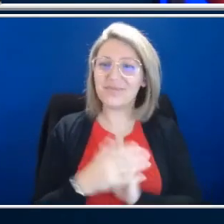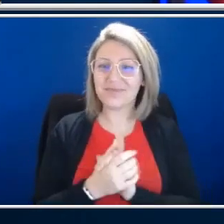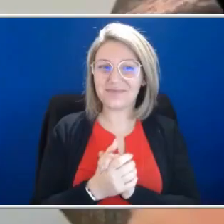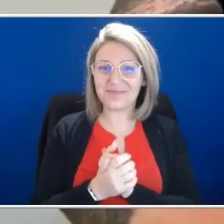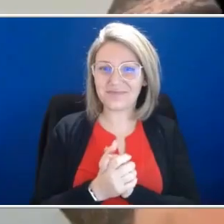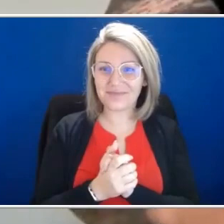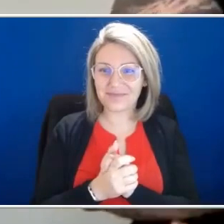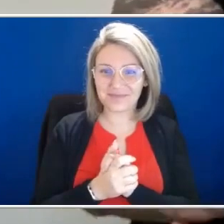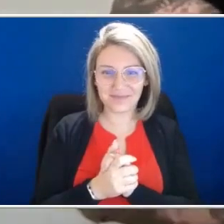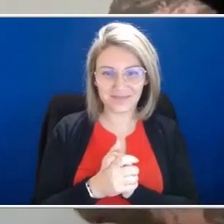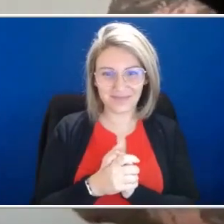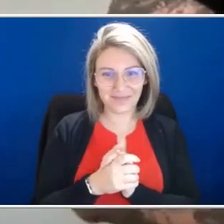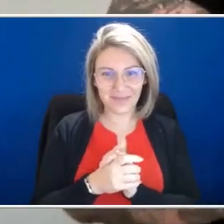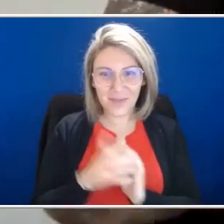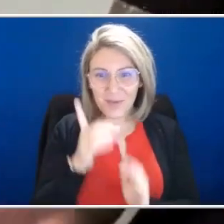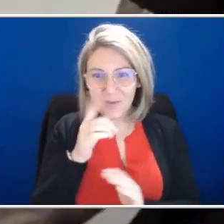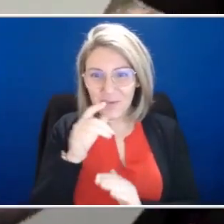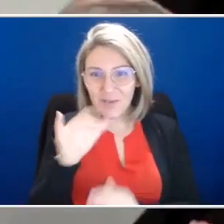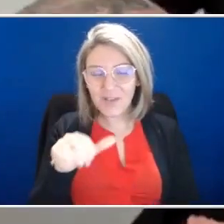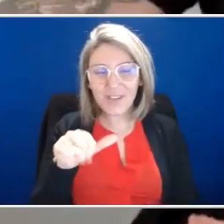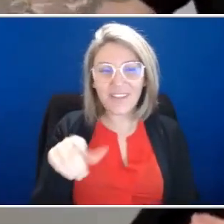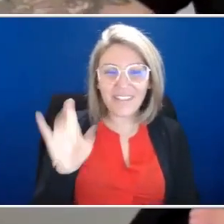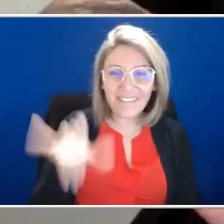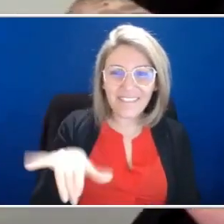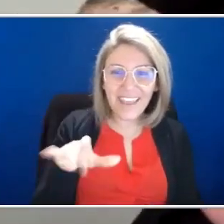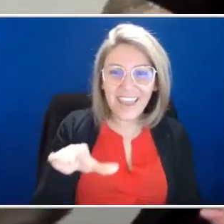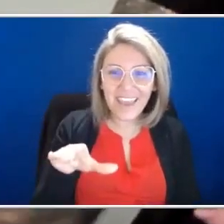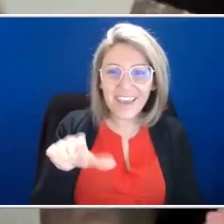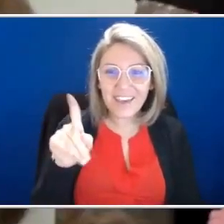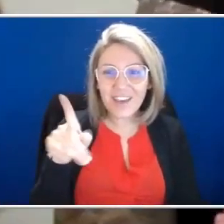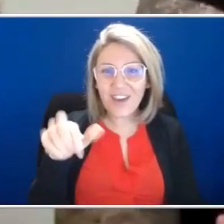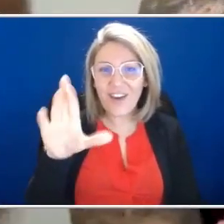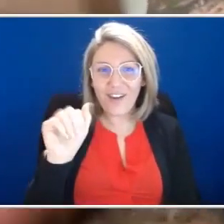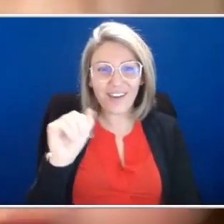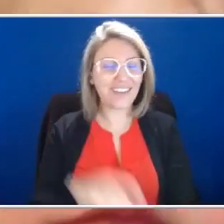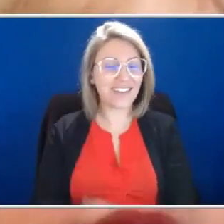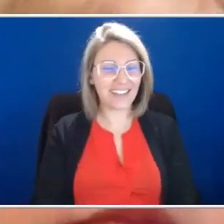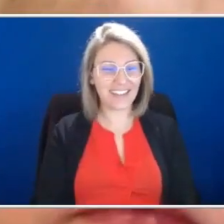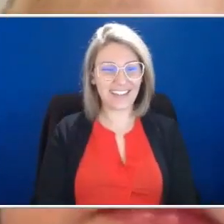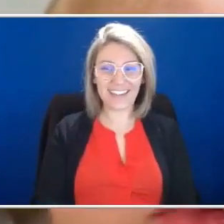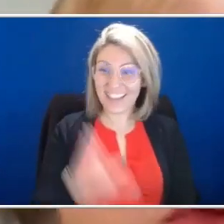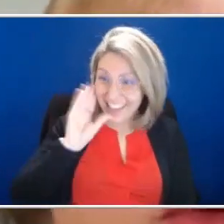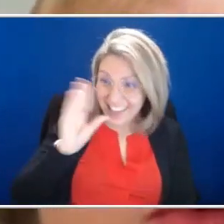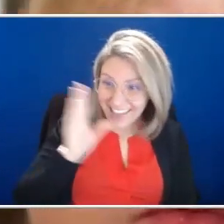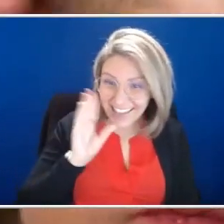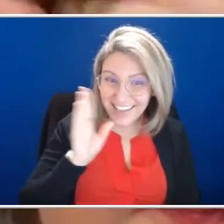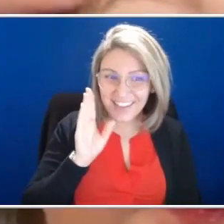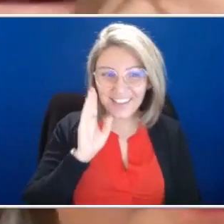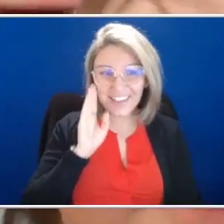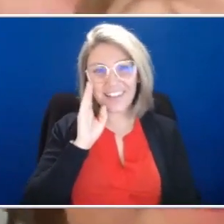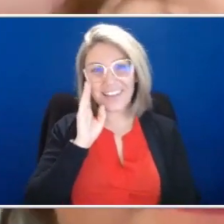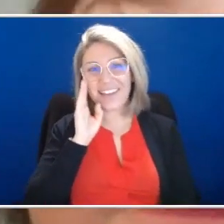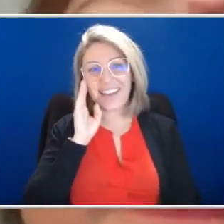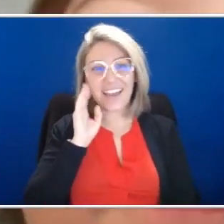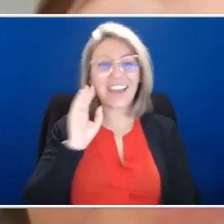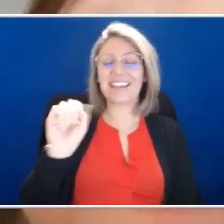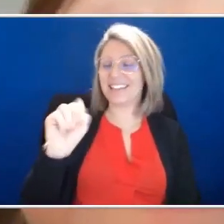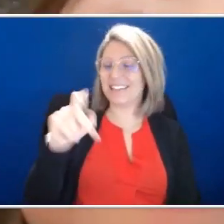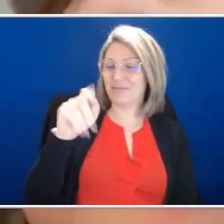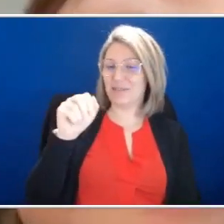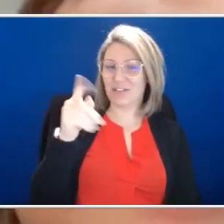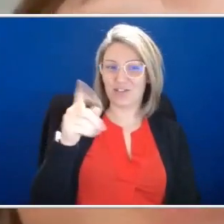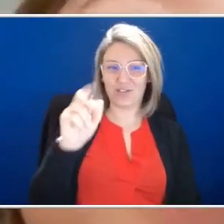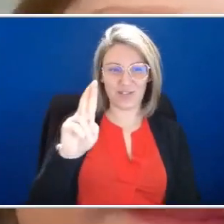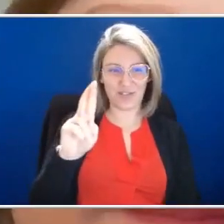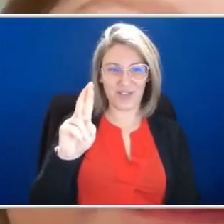Who's this? This is Clark. Hi there. And this is Spencer.